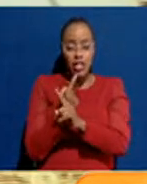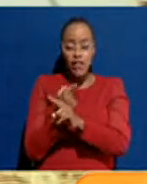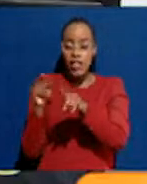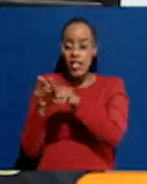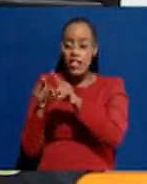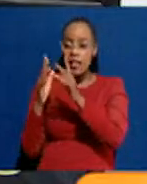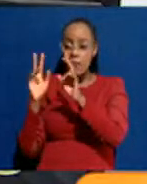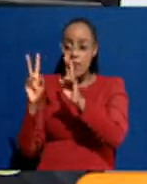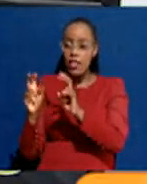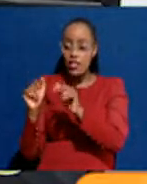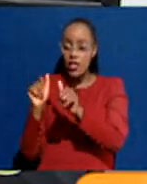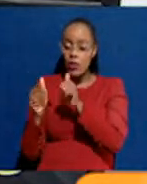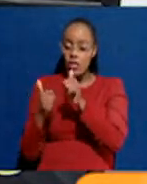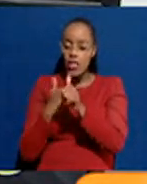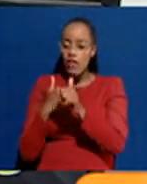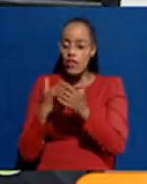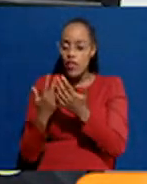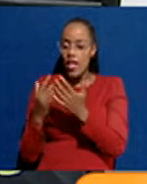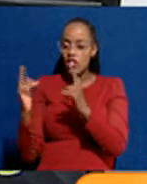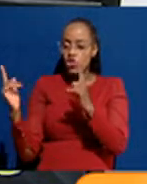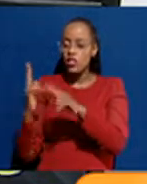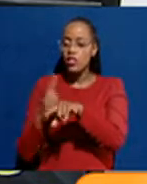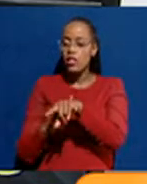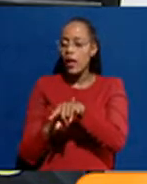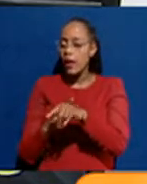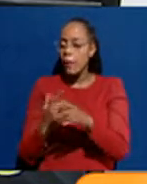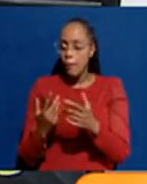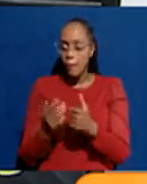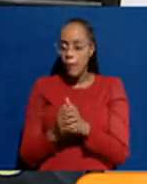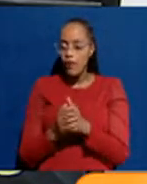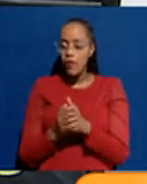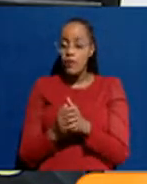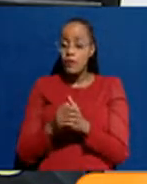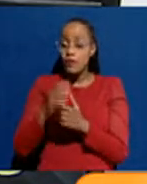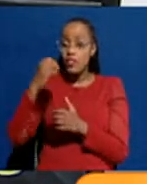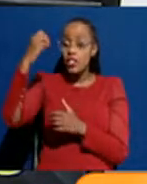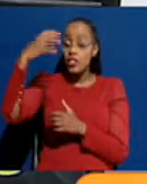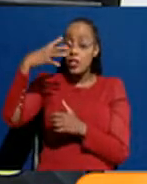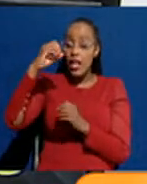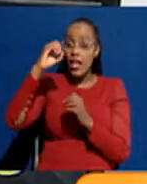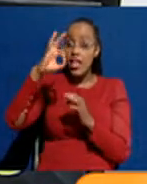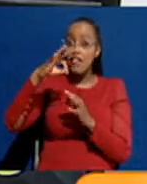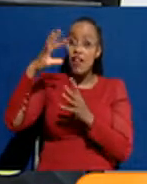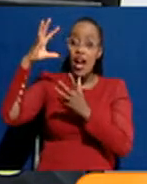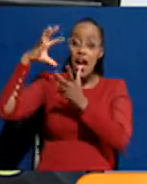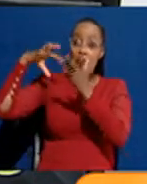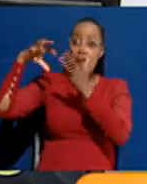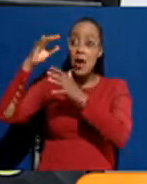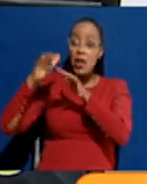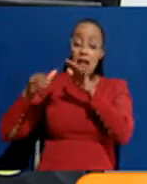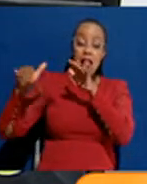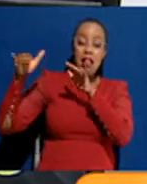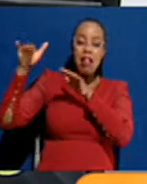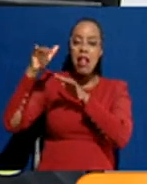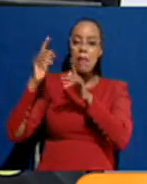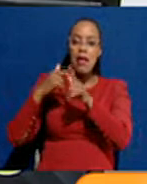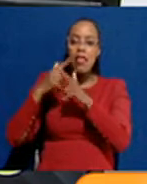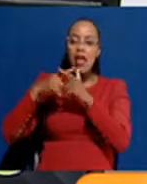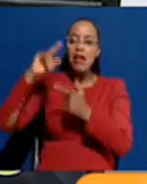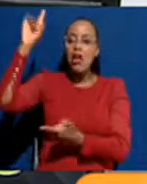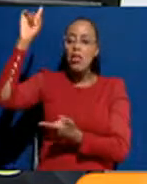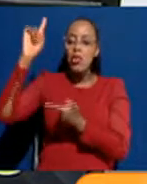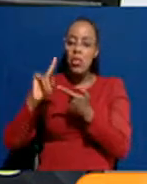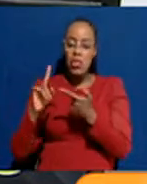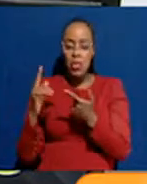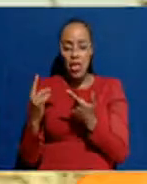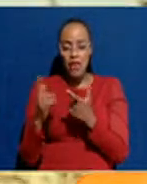call intermittent? Yes, they are intermittent. Intermittent. Okay. Talking about solar, mm-hmm. if a cloud just comes over, it drops. And